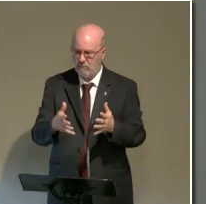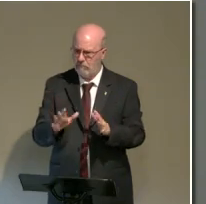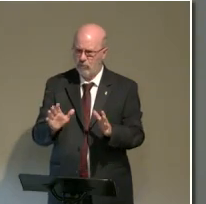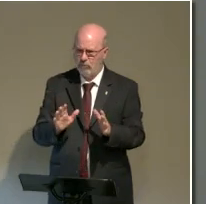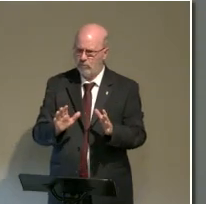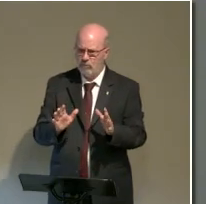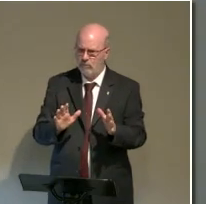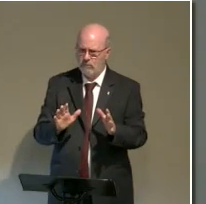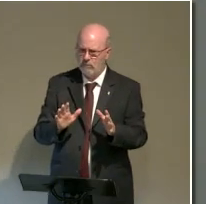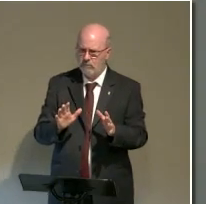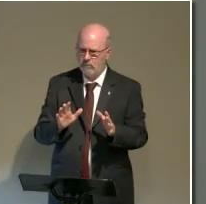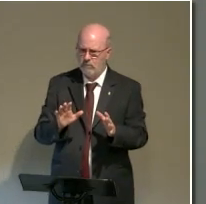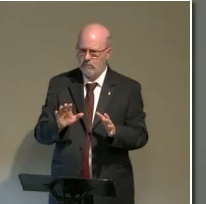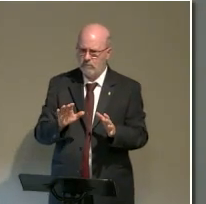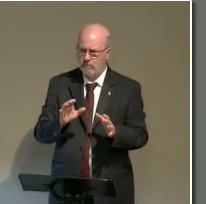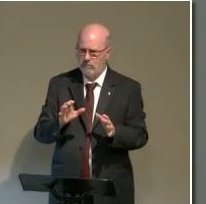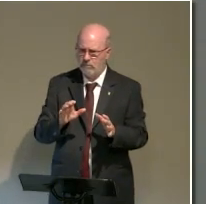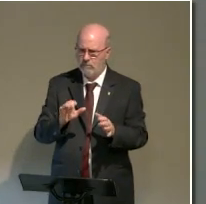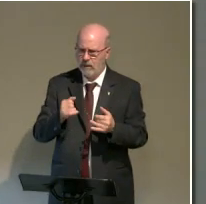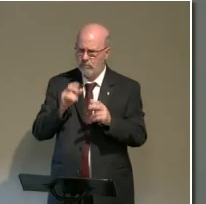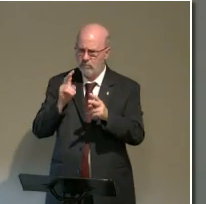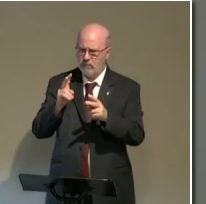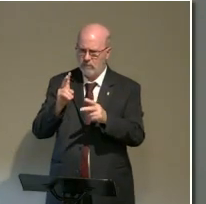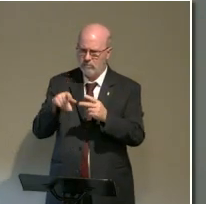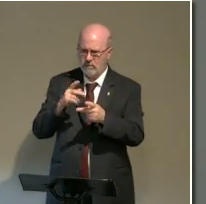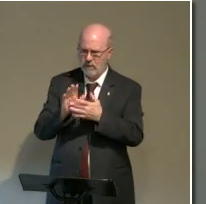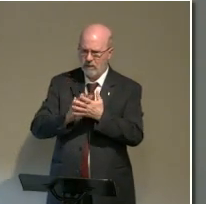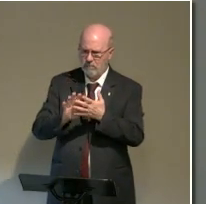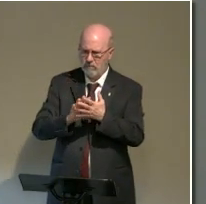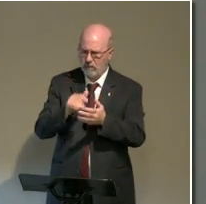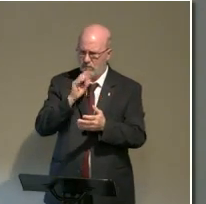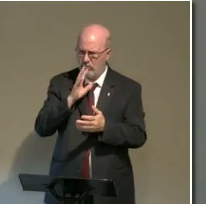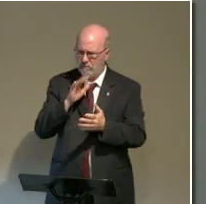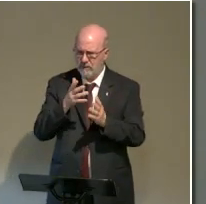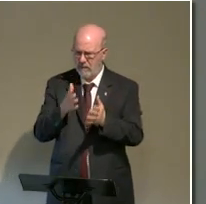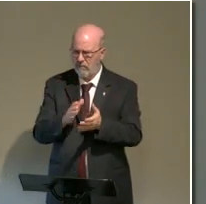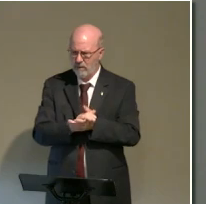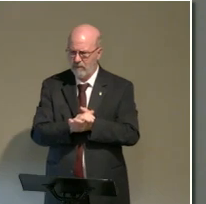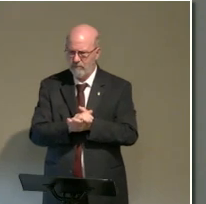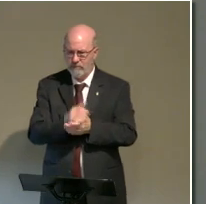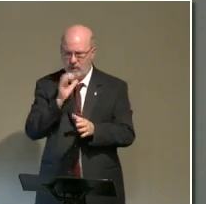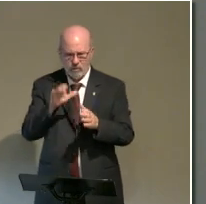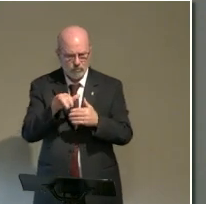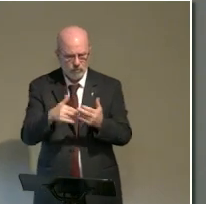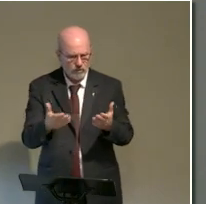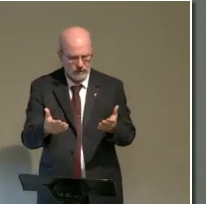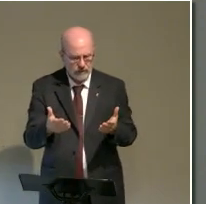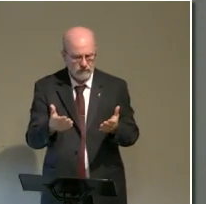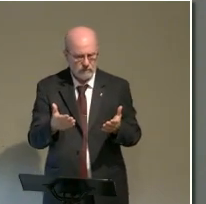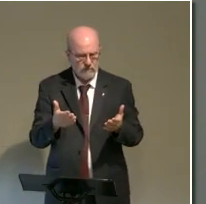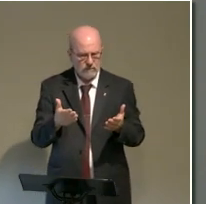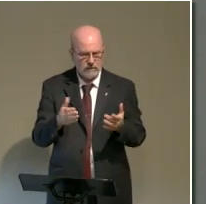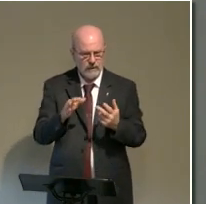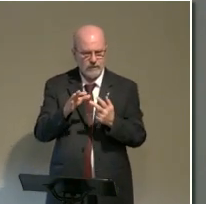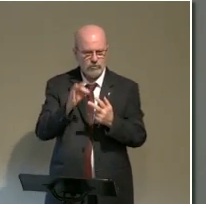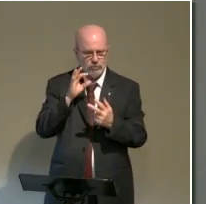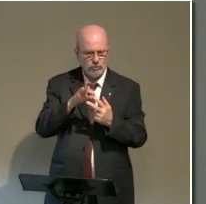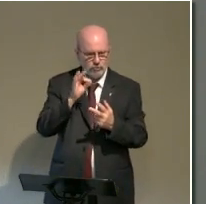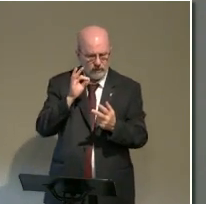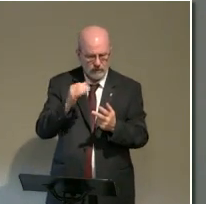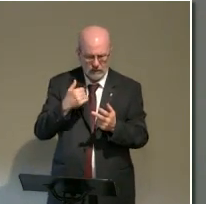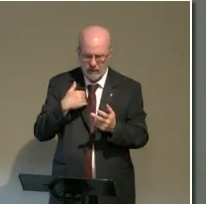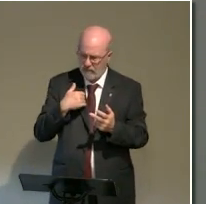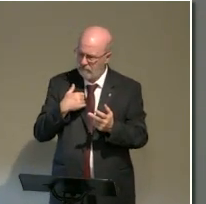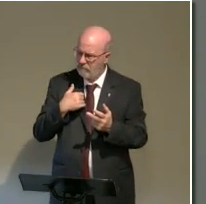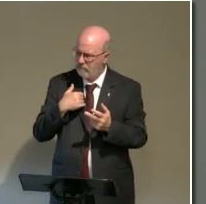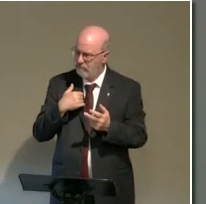not. I just don't watch those type of movies. I don't speak that way. I don't do those things. It's a choice that you have,